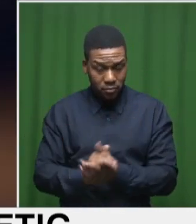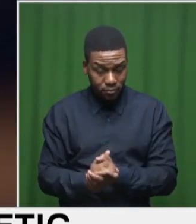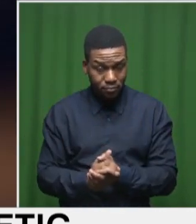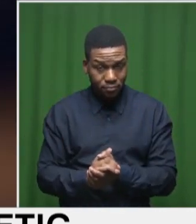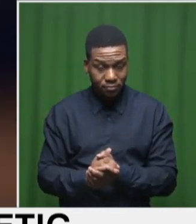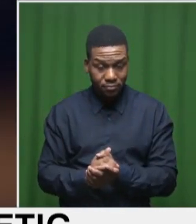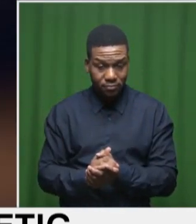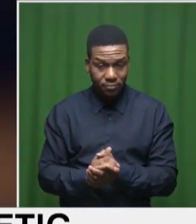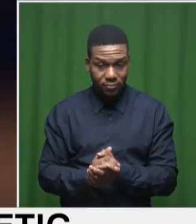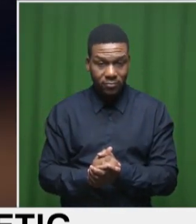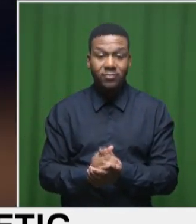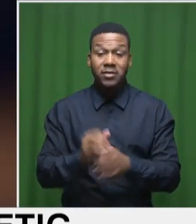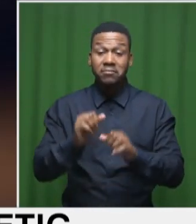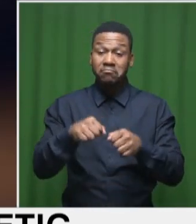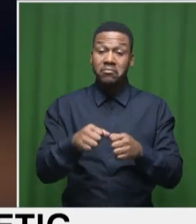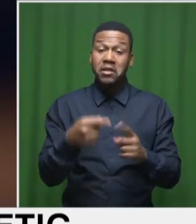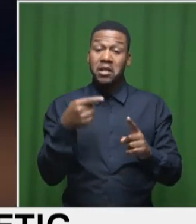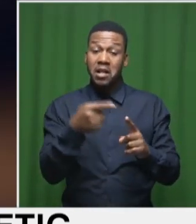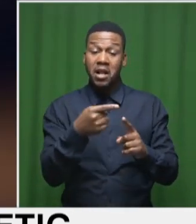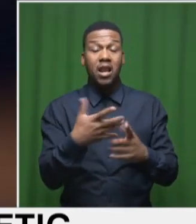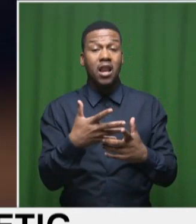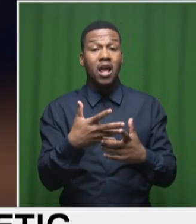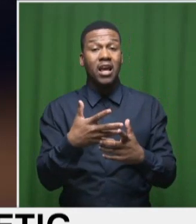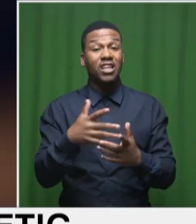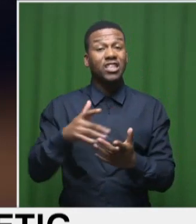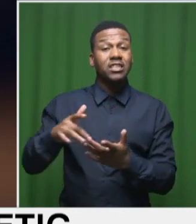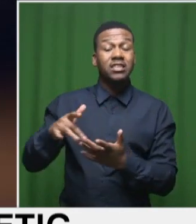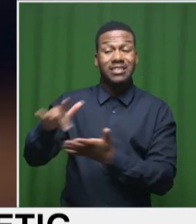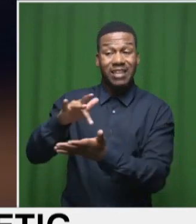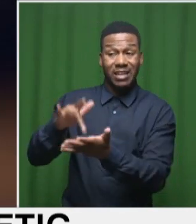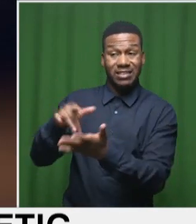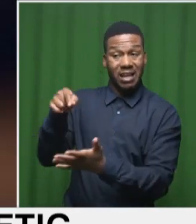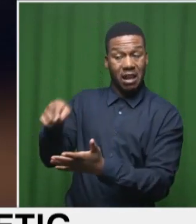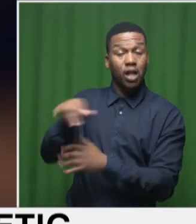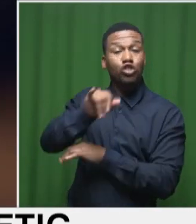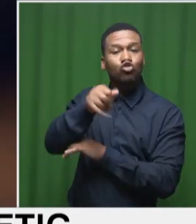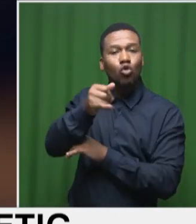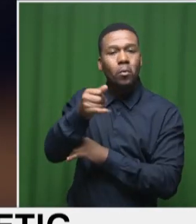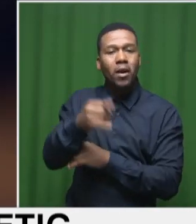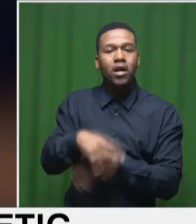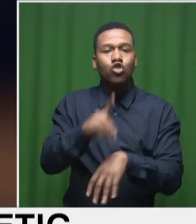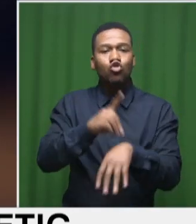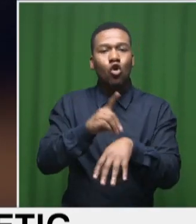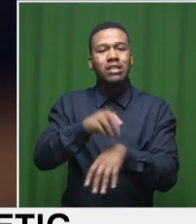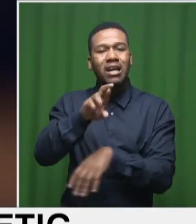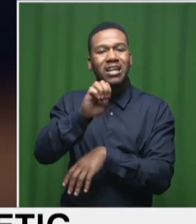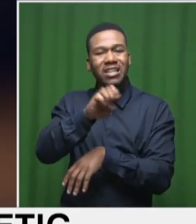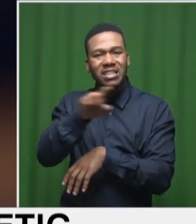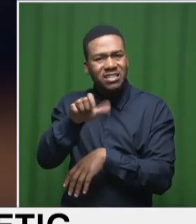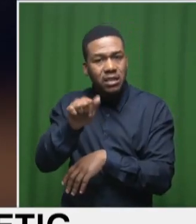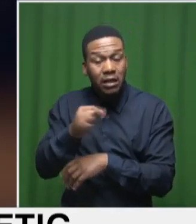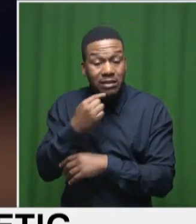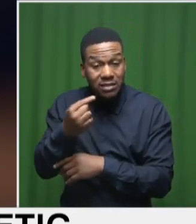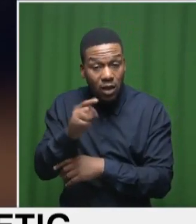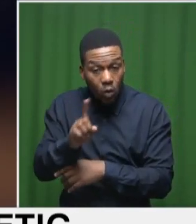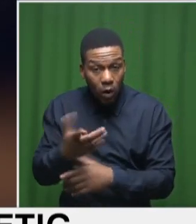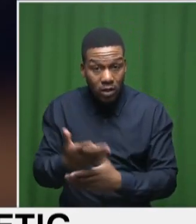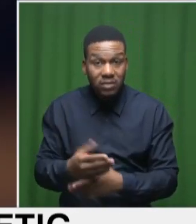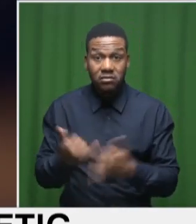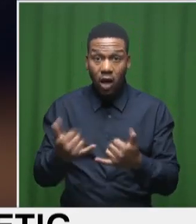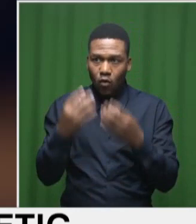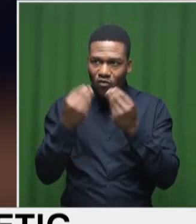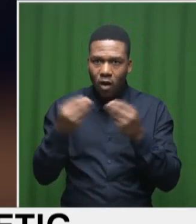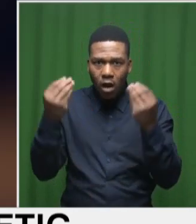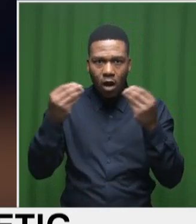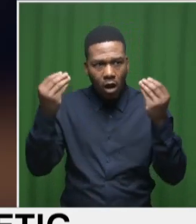Medical Aesthetic and Holistic Wellness Center in Johannesburg, Dr. Reza, notes that in parallel to the growing